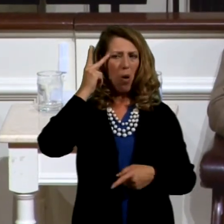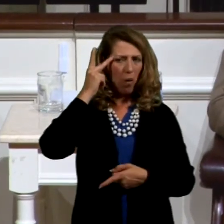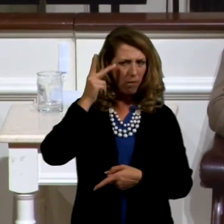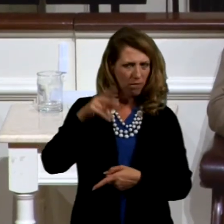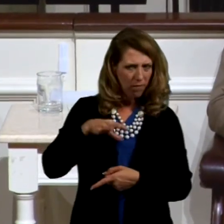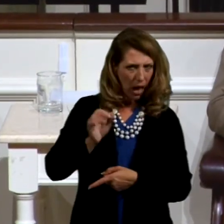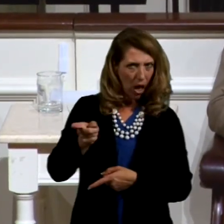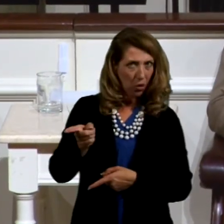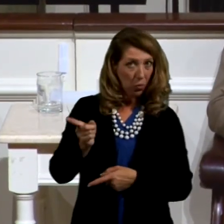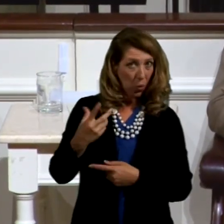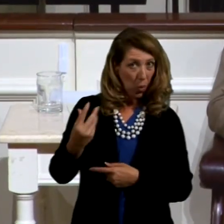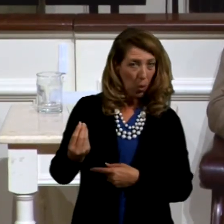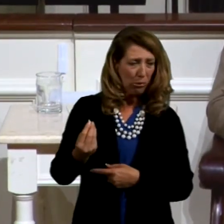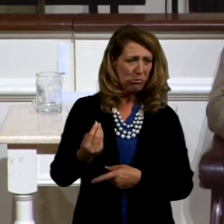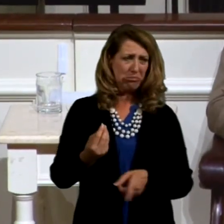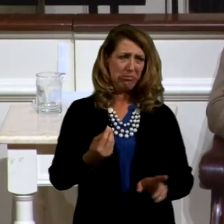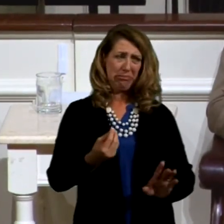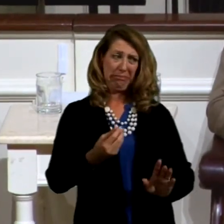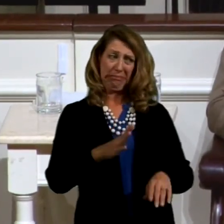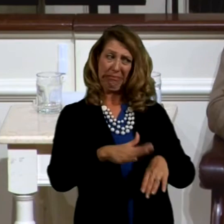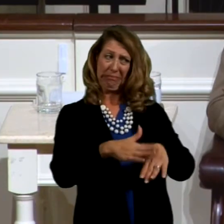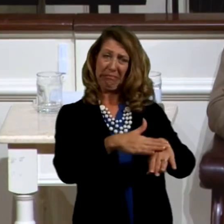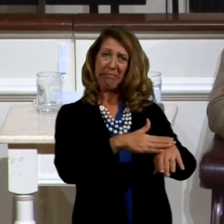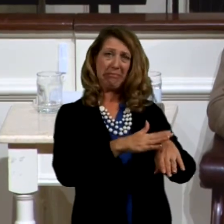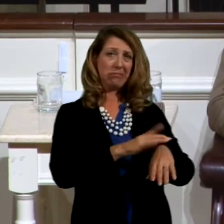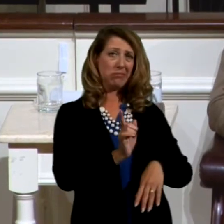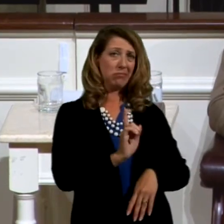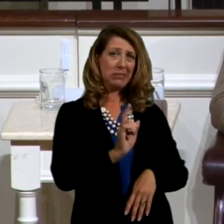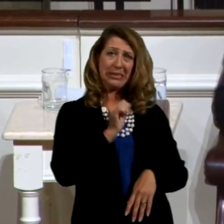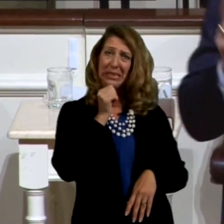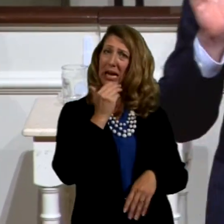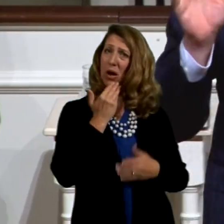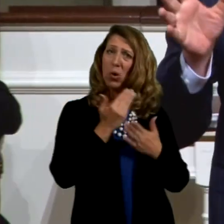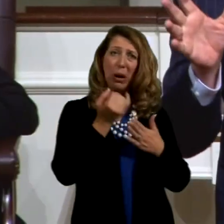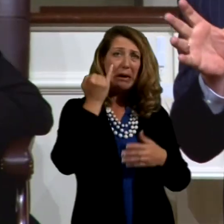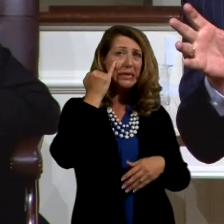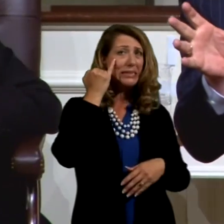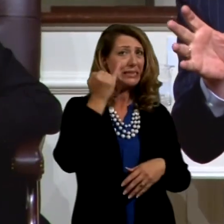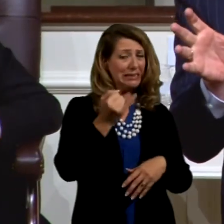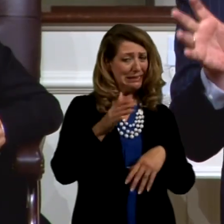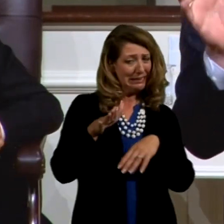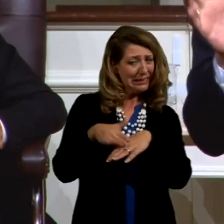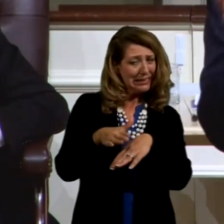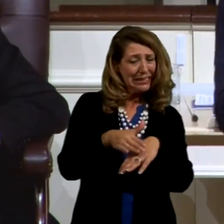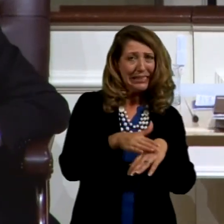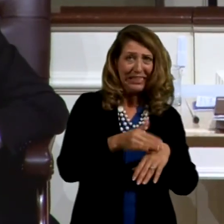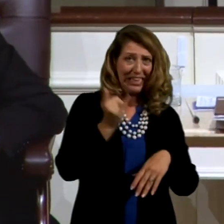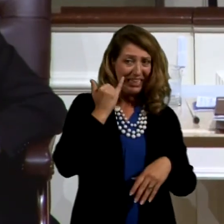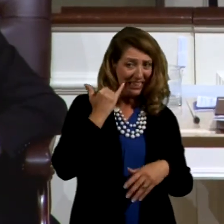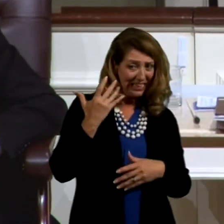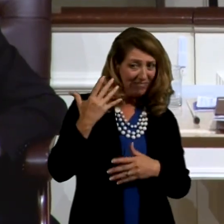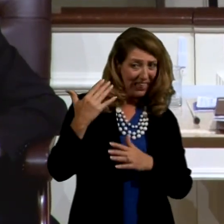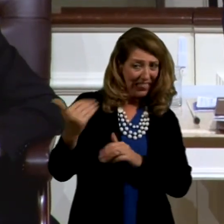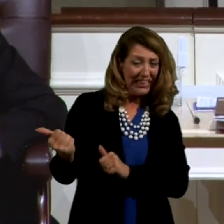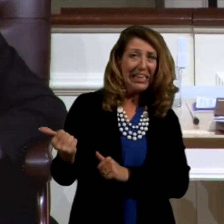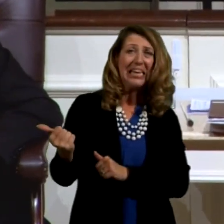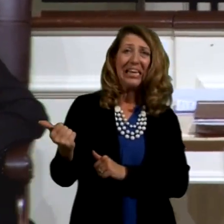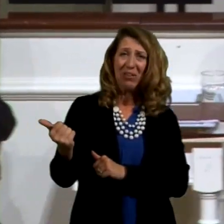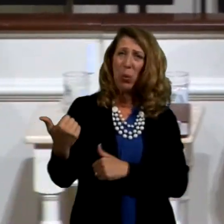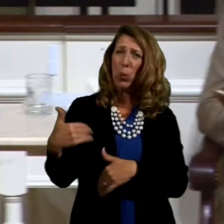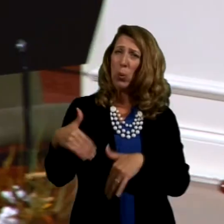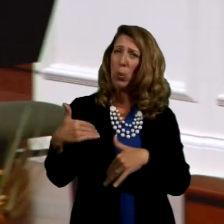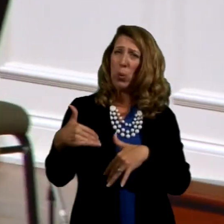guys, I don't think it's a good idea. I don't think it's a good idea we leave. Sirs, I warn you, I think if we leave, it's not only going to bring